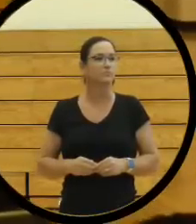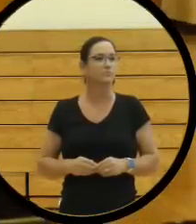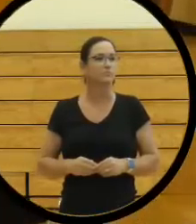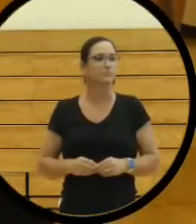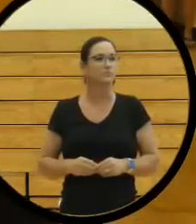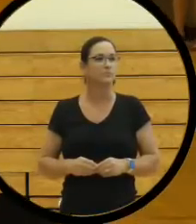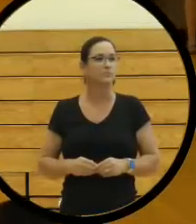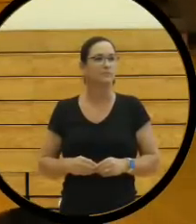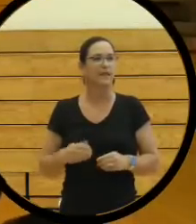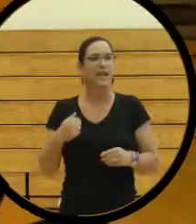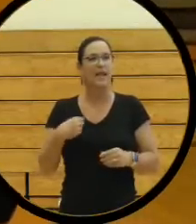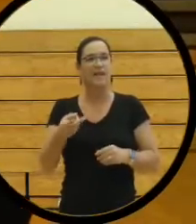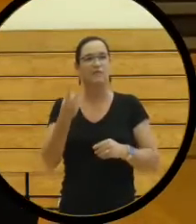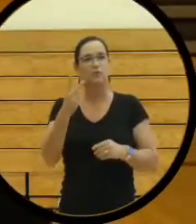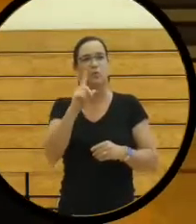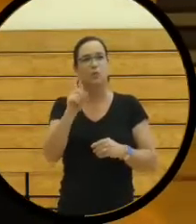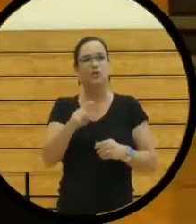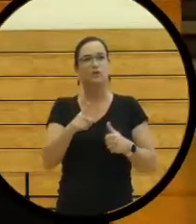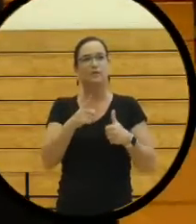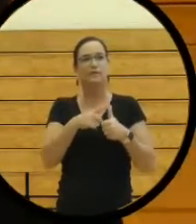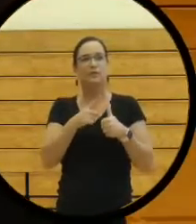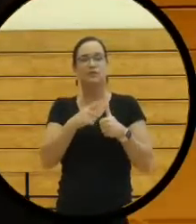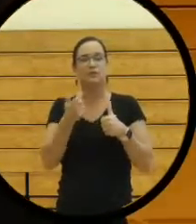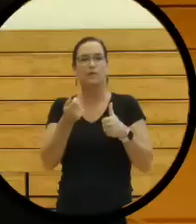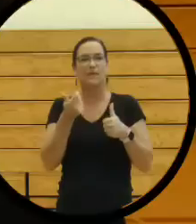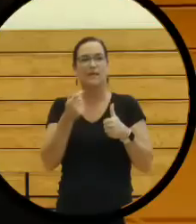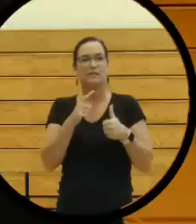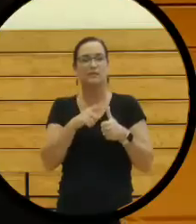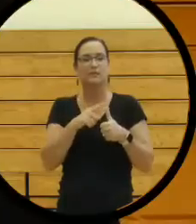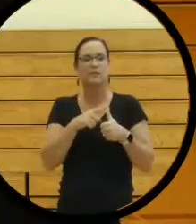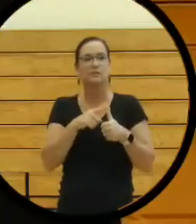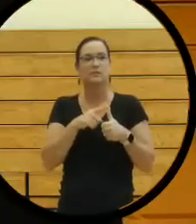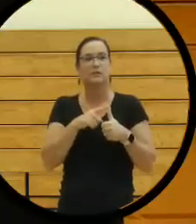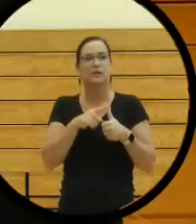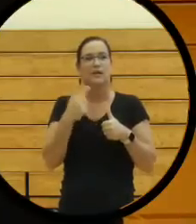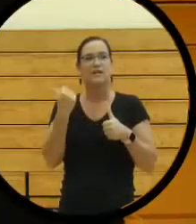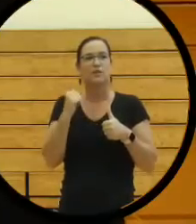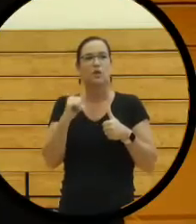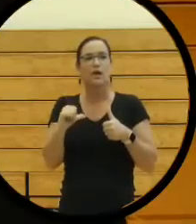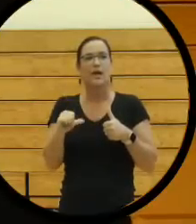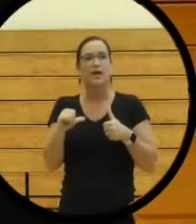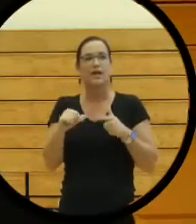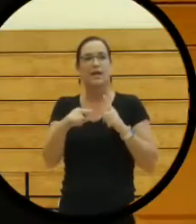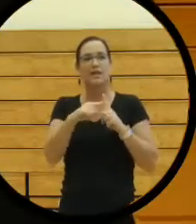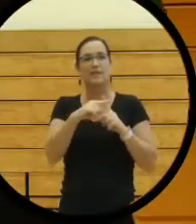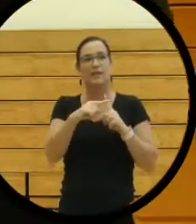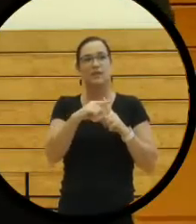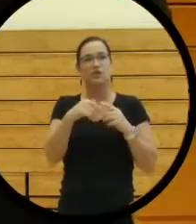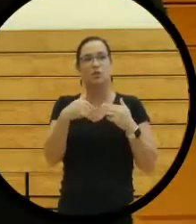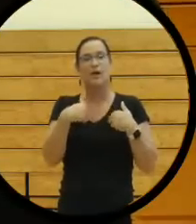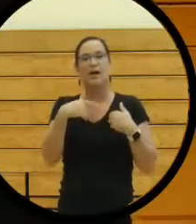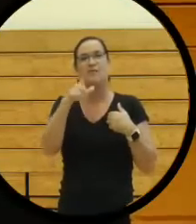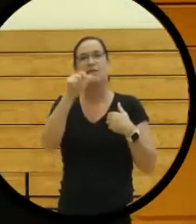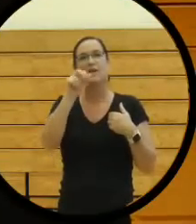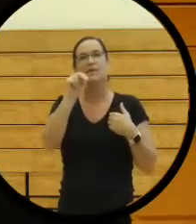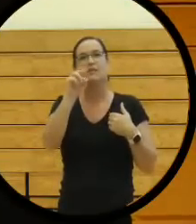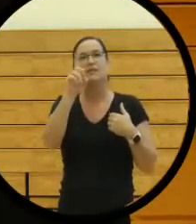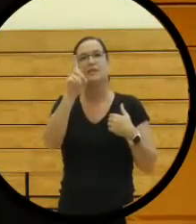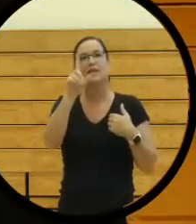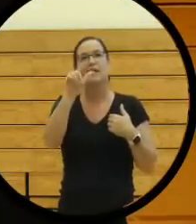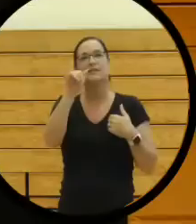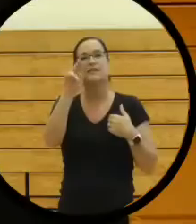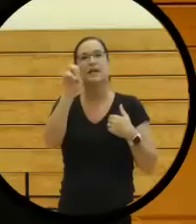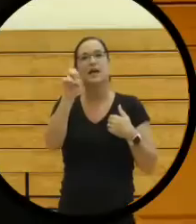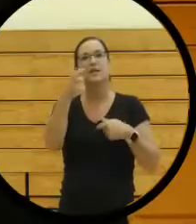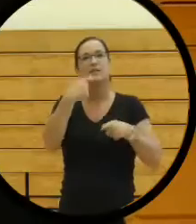I have two questions. First one is really quick. Is there any advantage to having a landline instead